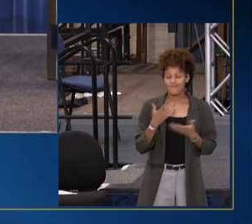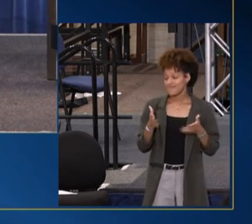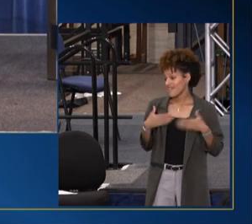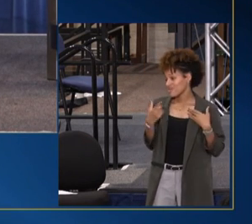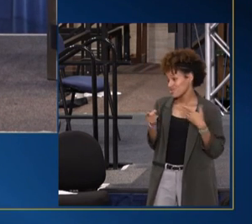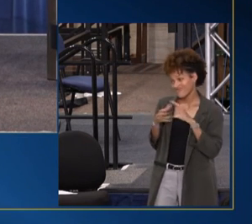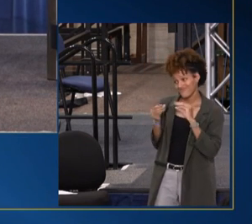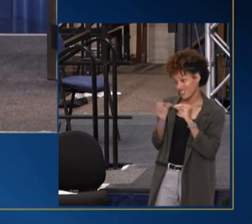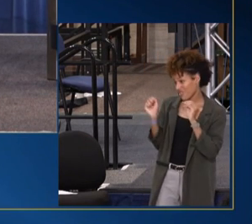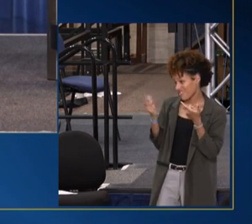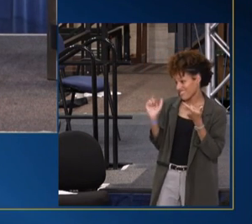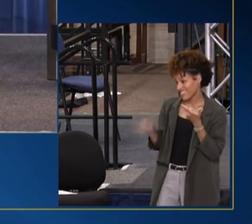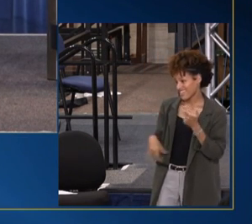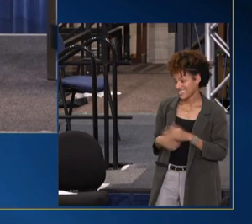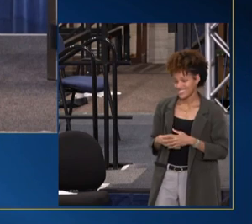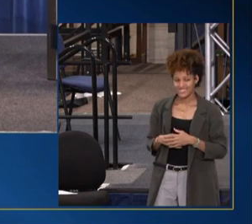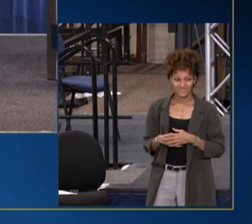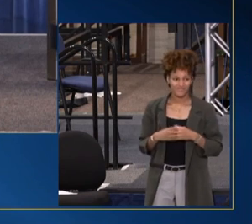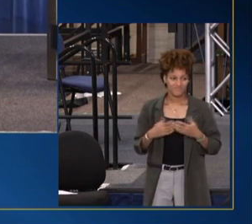of that.